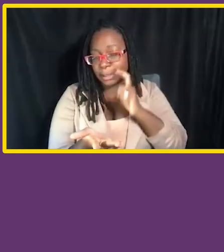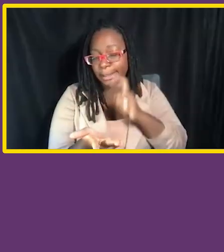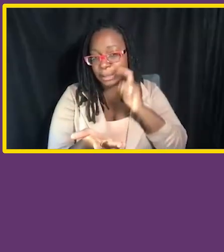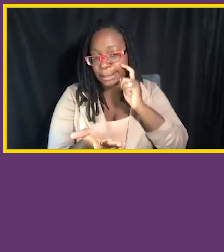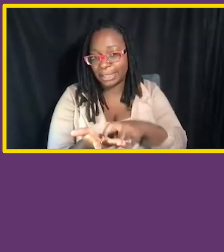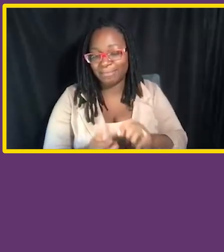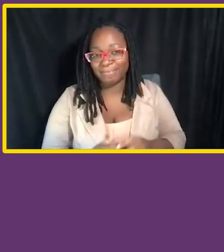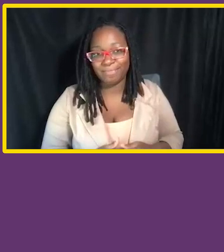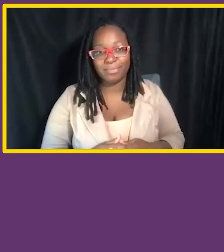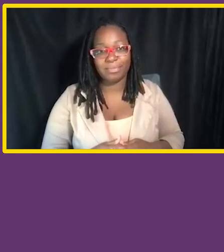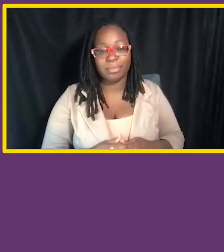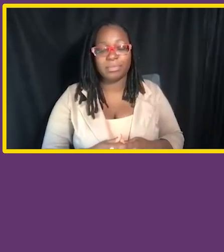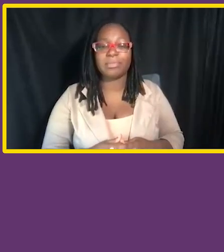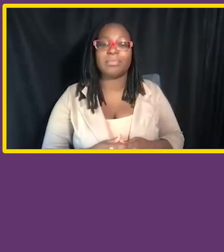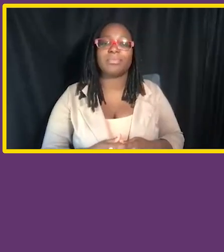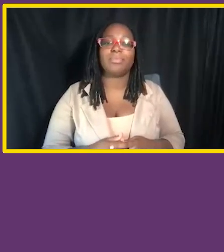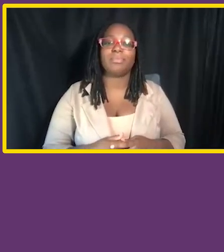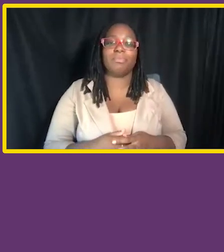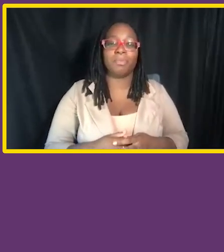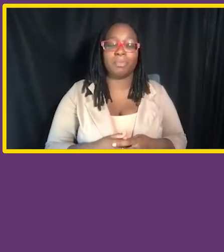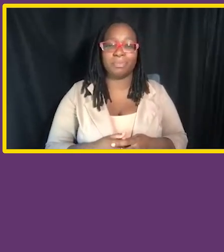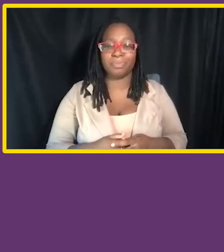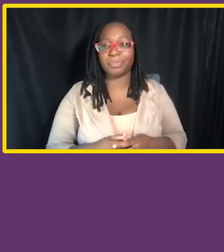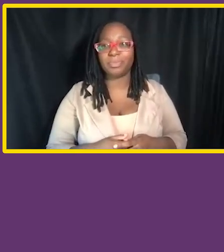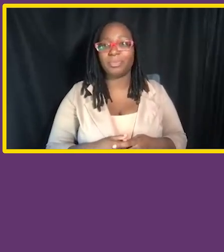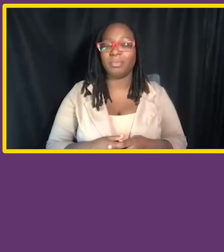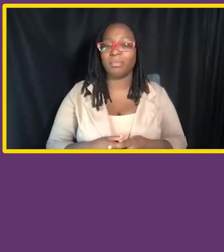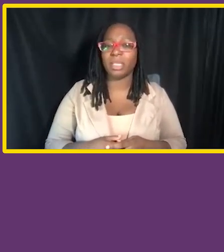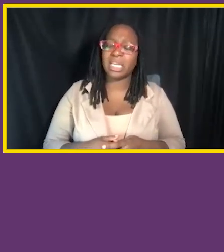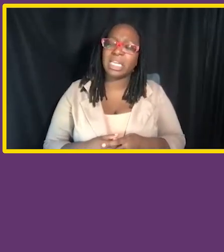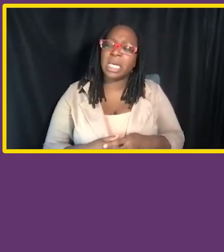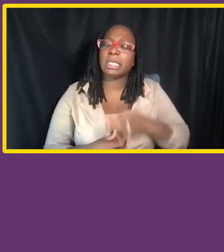Is it something that only white men